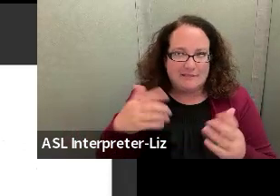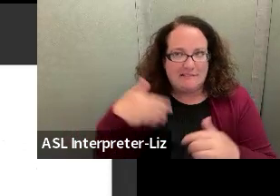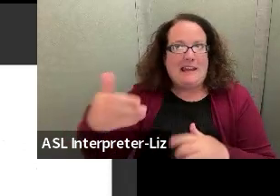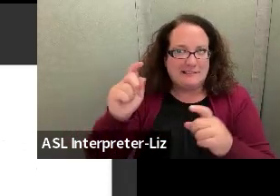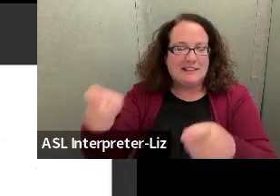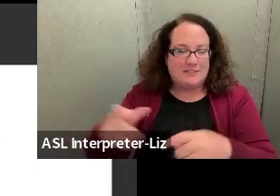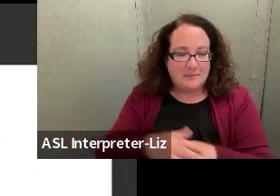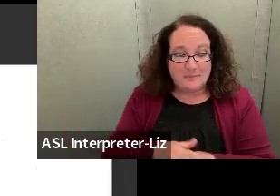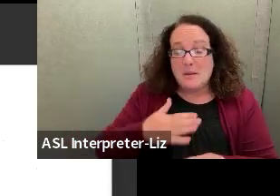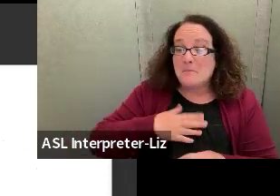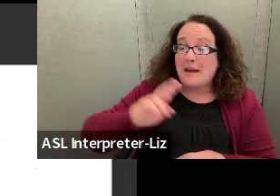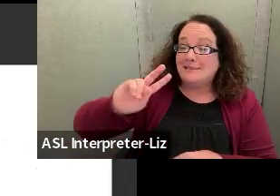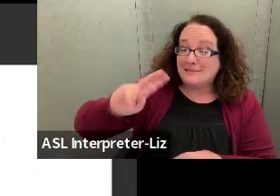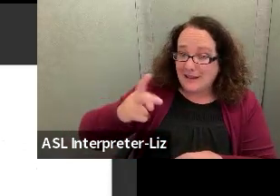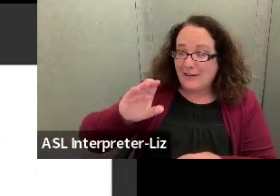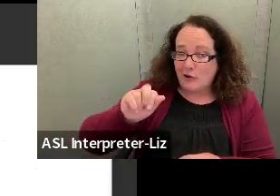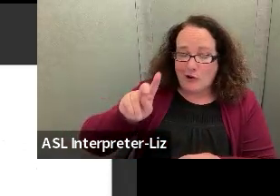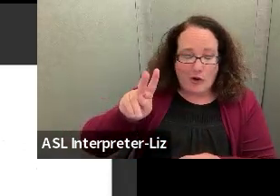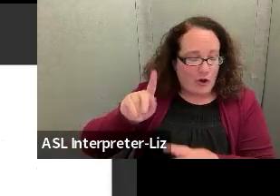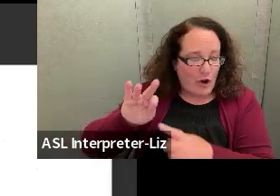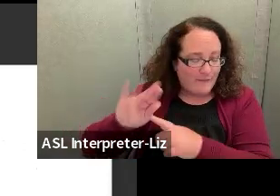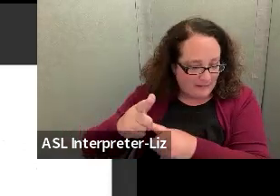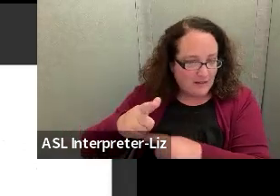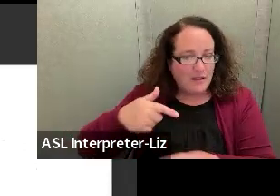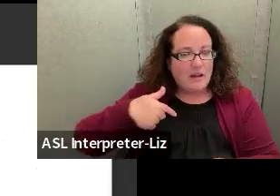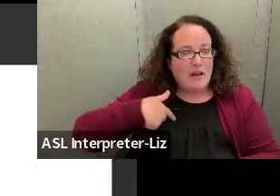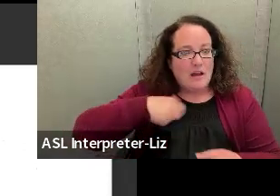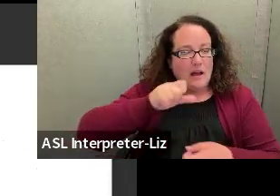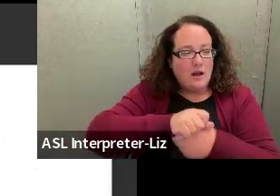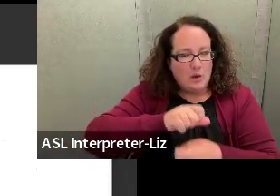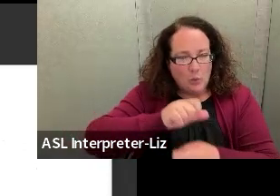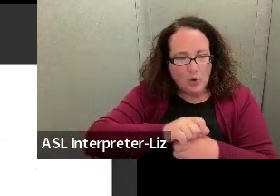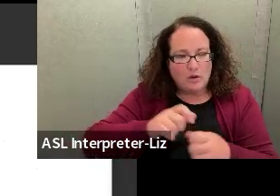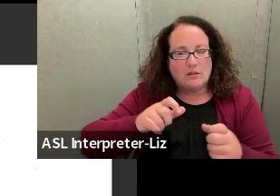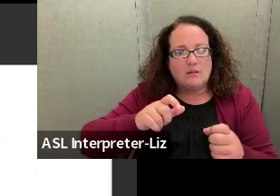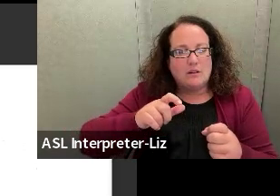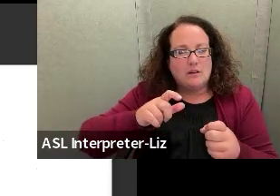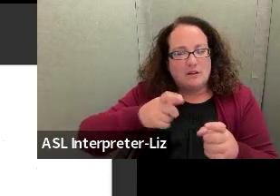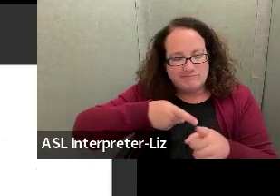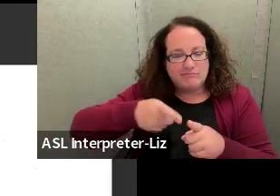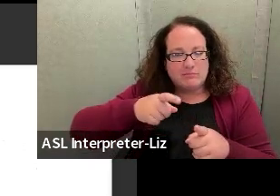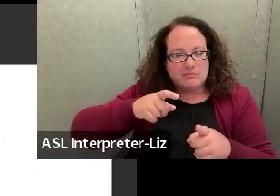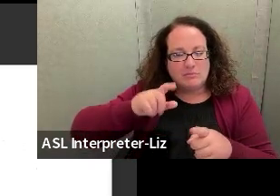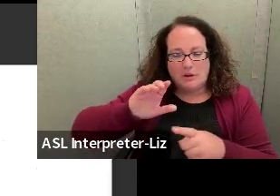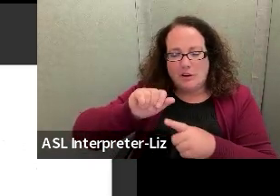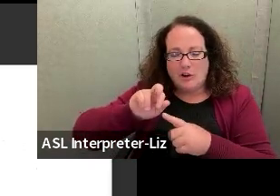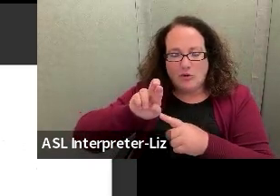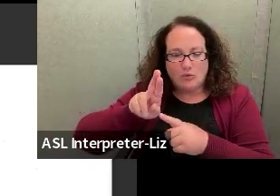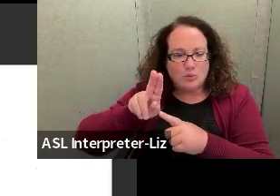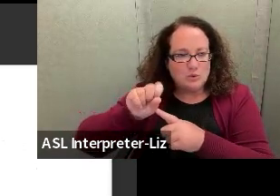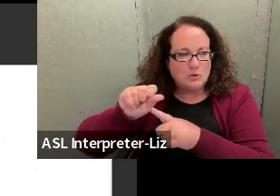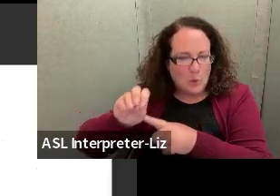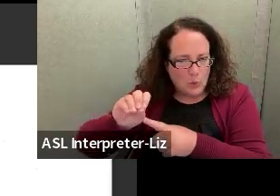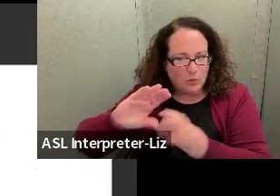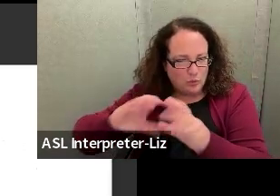my second carving was I work with atomic spectroscopy. I came out of the Caruso group at the University of